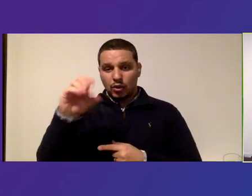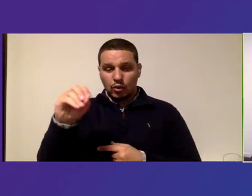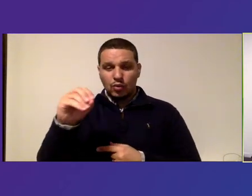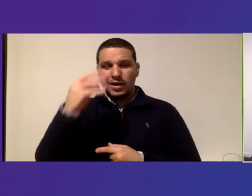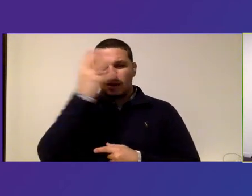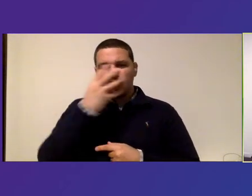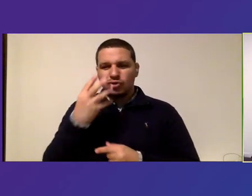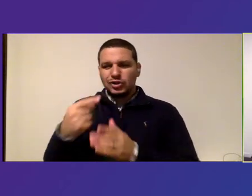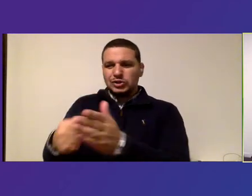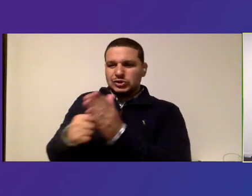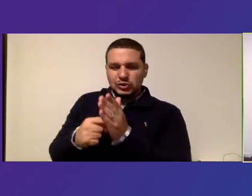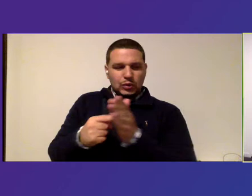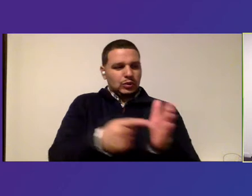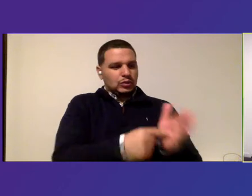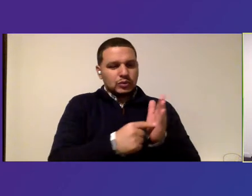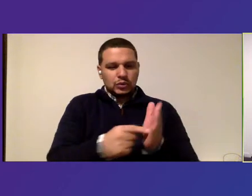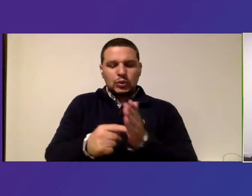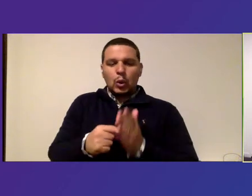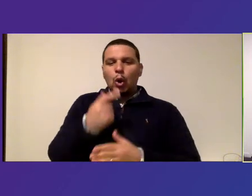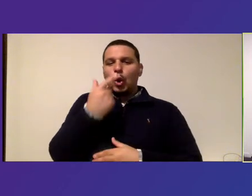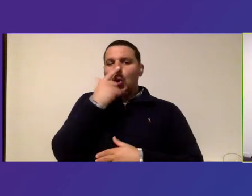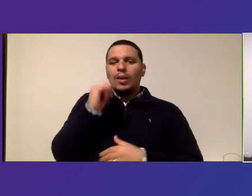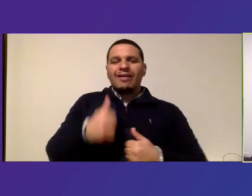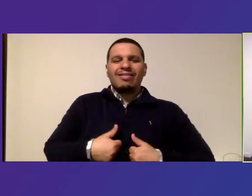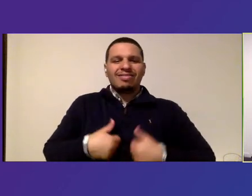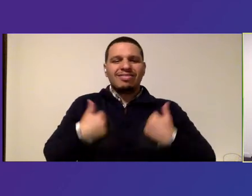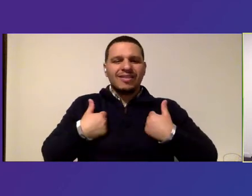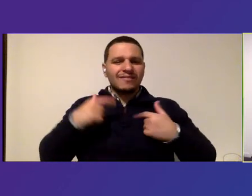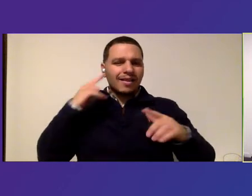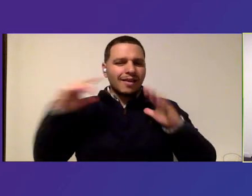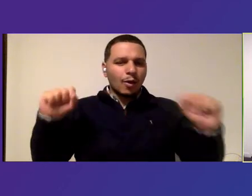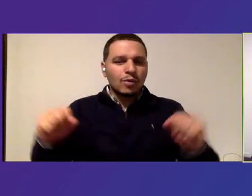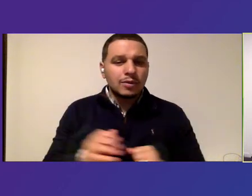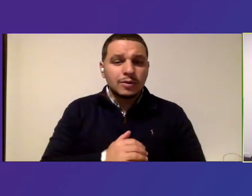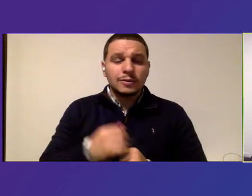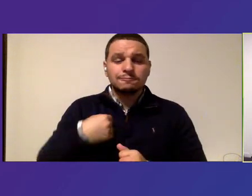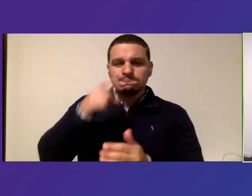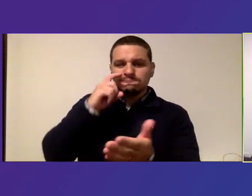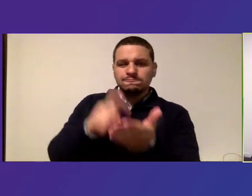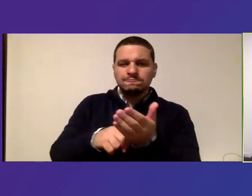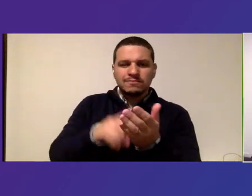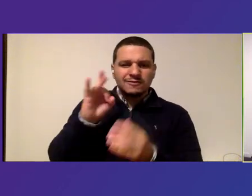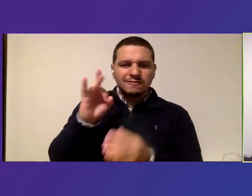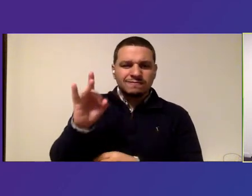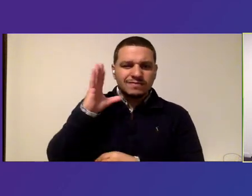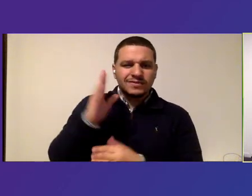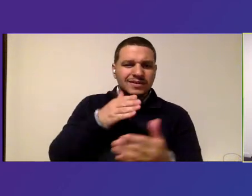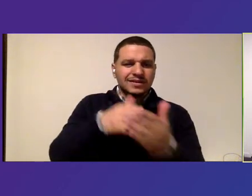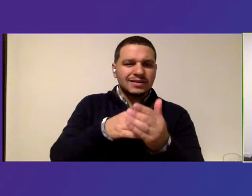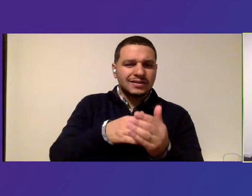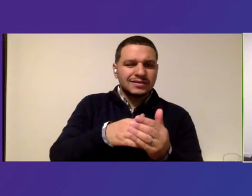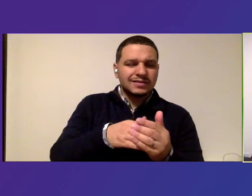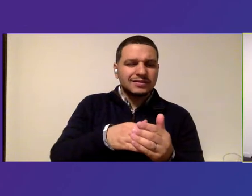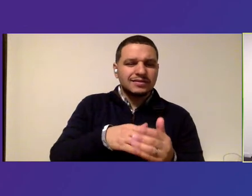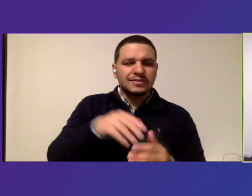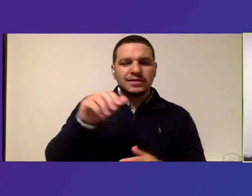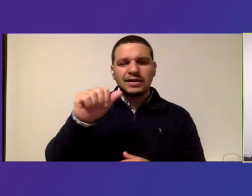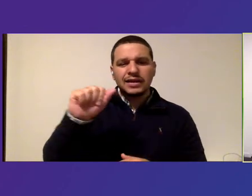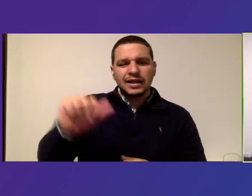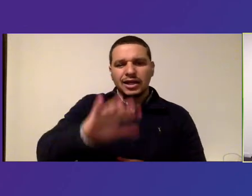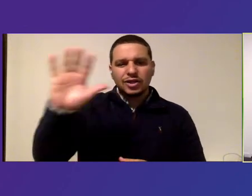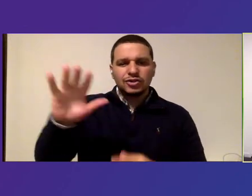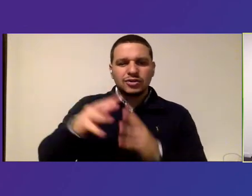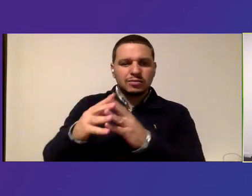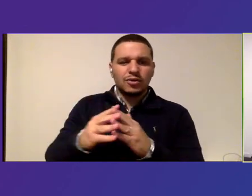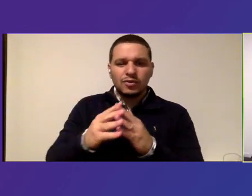what it means to live out loud. We want to acknowledge the violence that has occurred against the Asian American community, many of whom